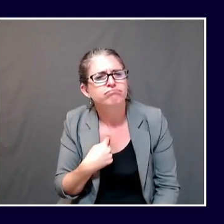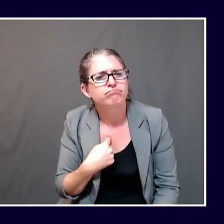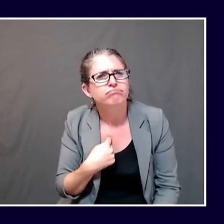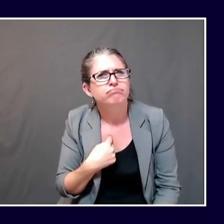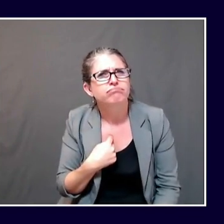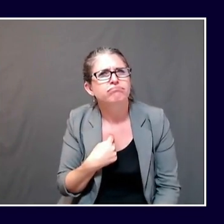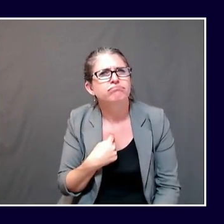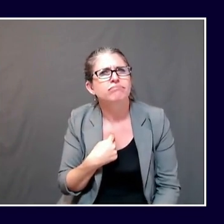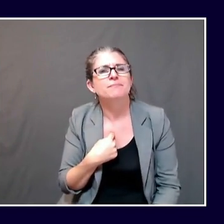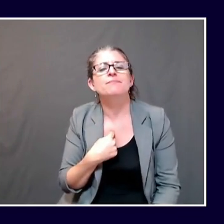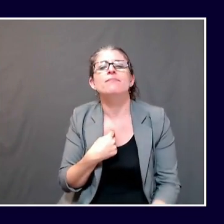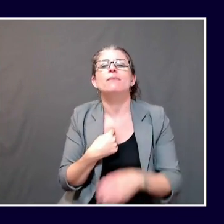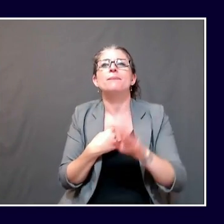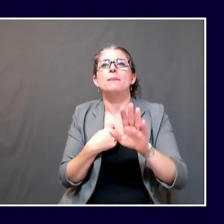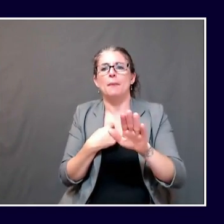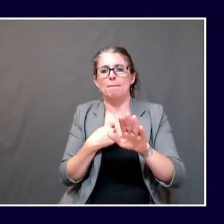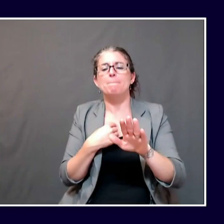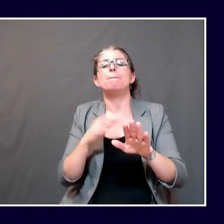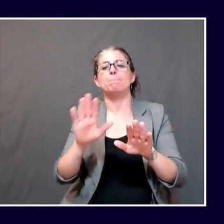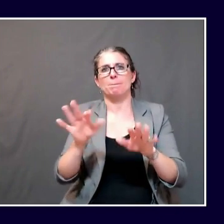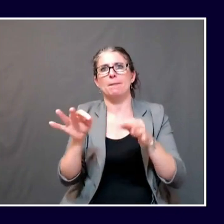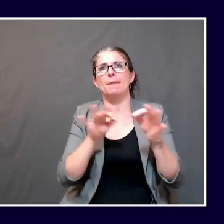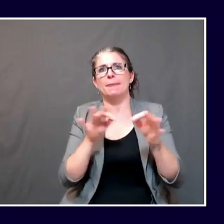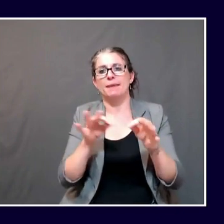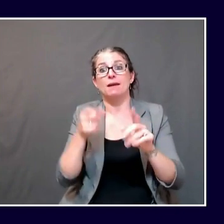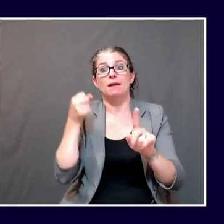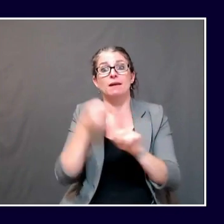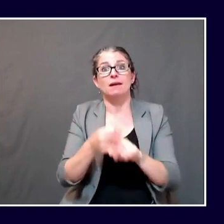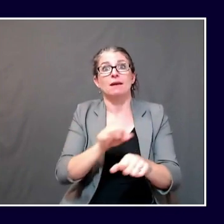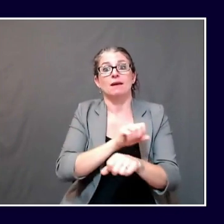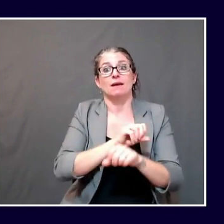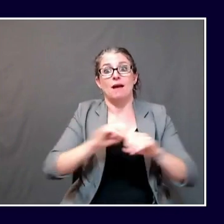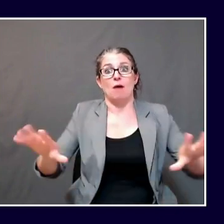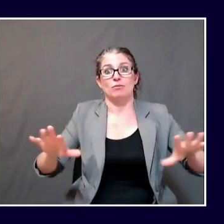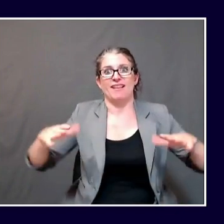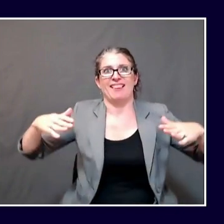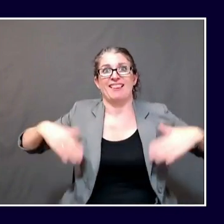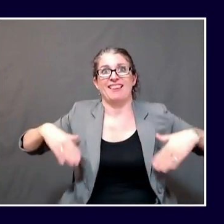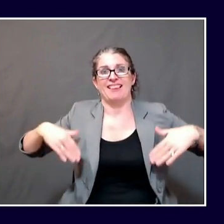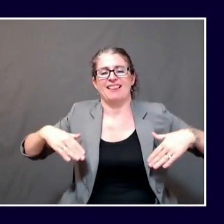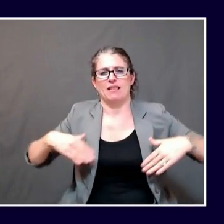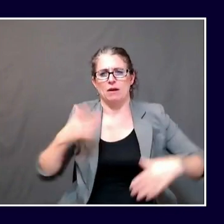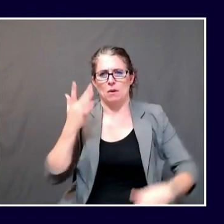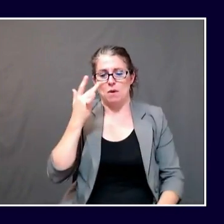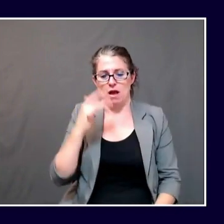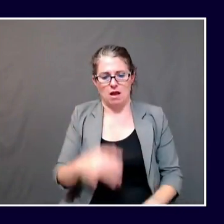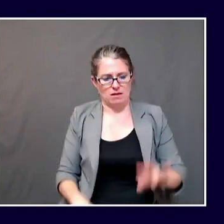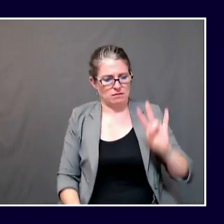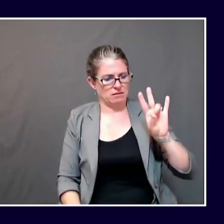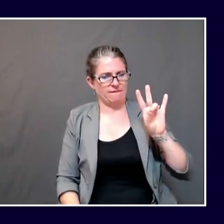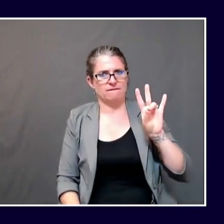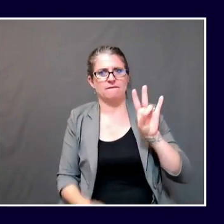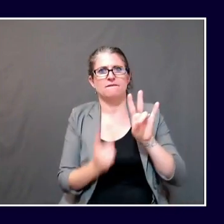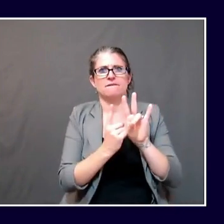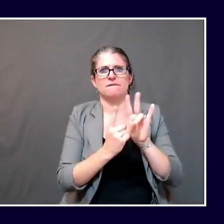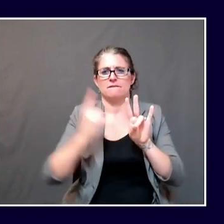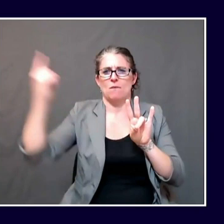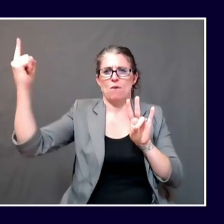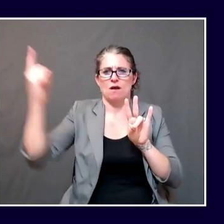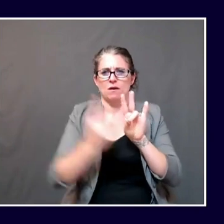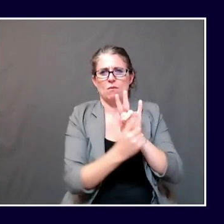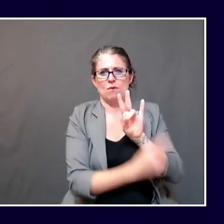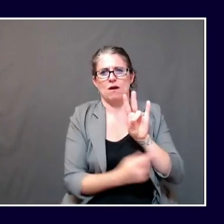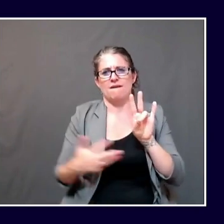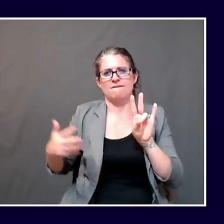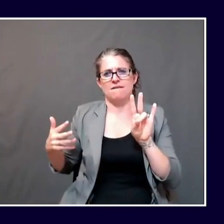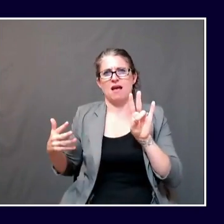gotten are in fact confirmed cases. And this is a scientific venture. We don't want to take someone's word for it. We want to see